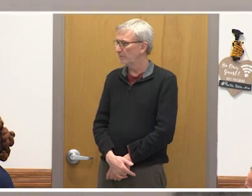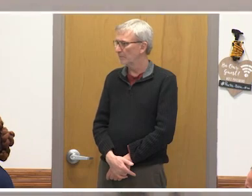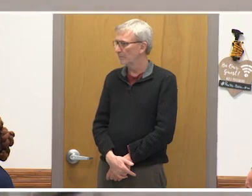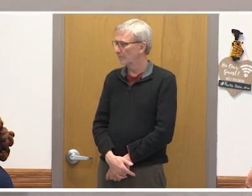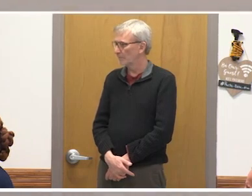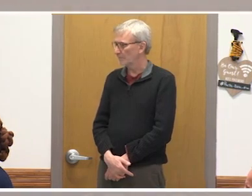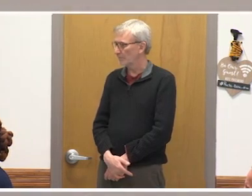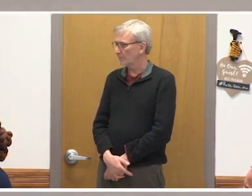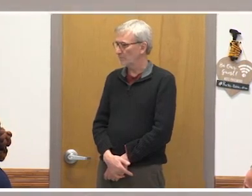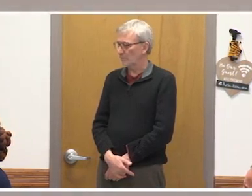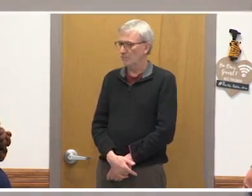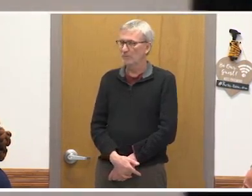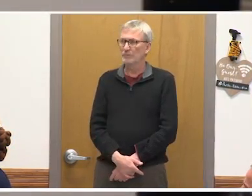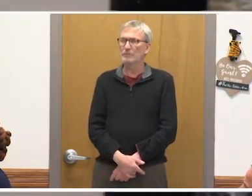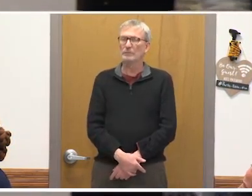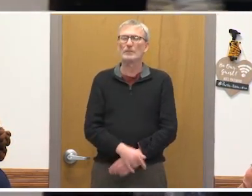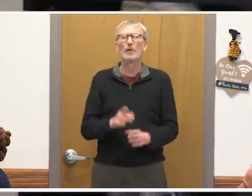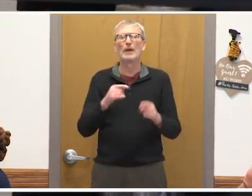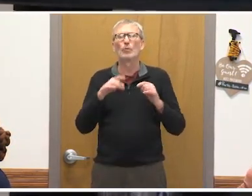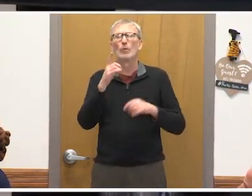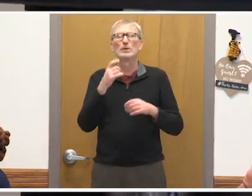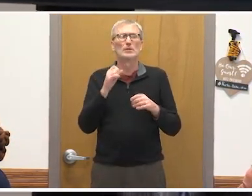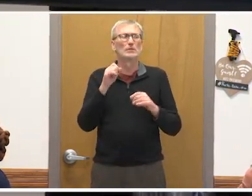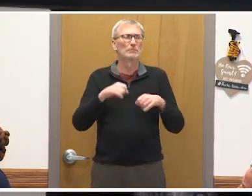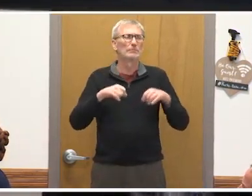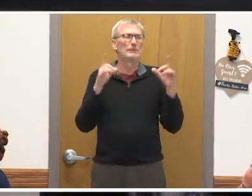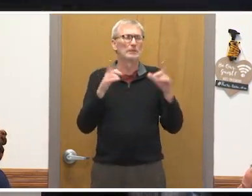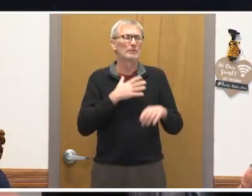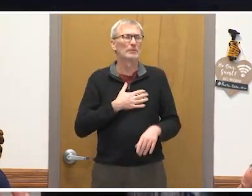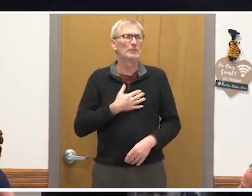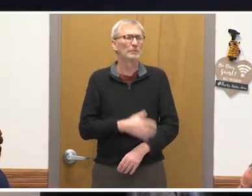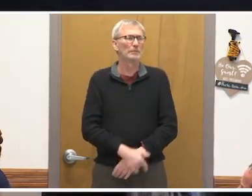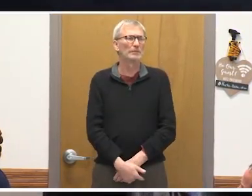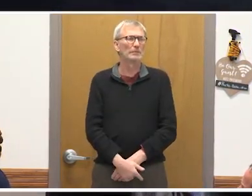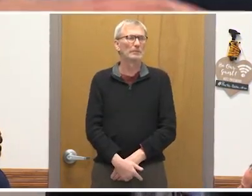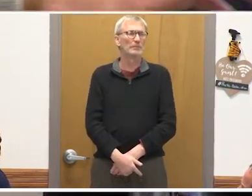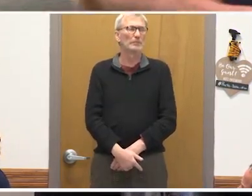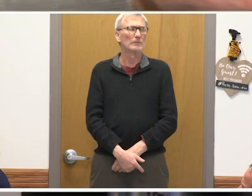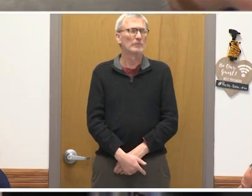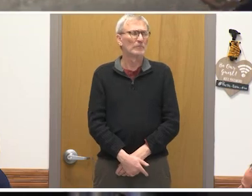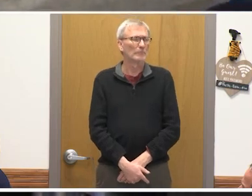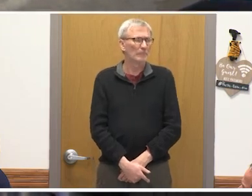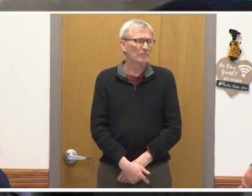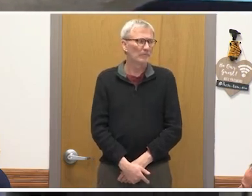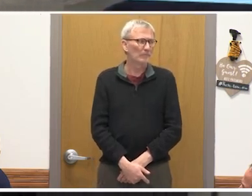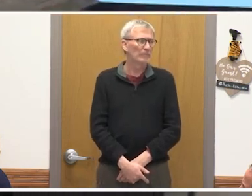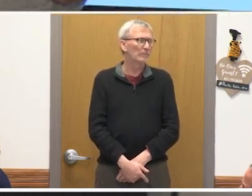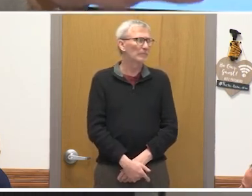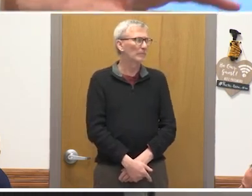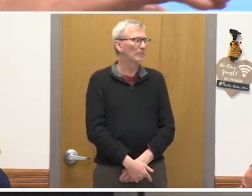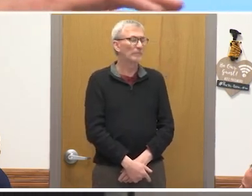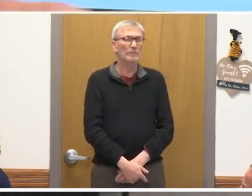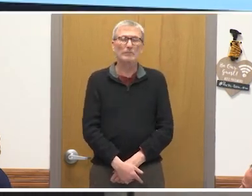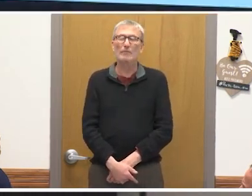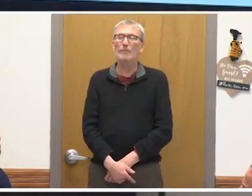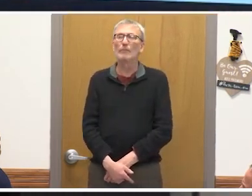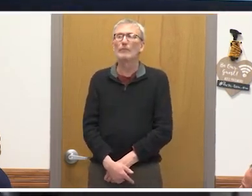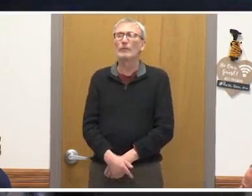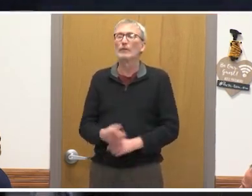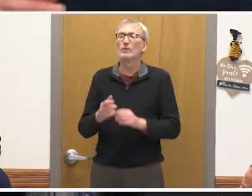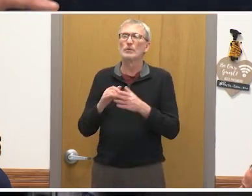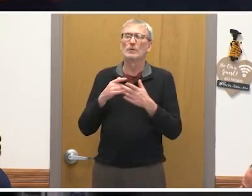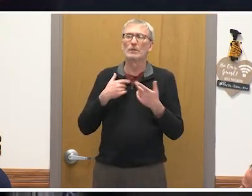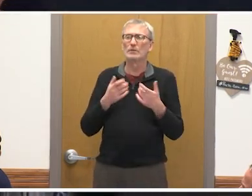just add on to that. Could you go to the previous slide for me? Sorry. Is with these sidewalk extensions and curb extensions, there